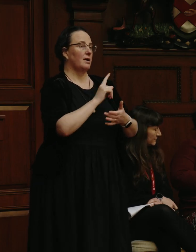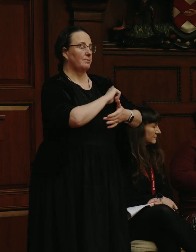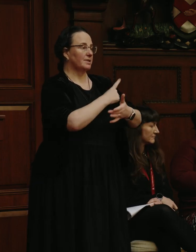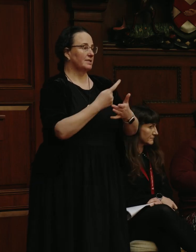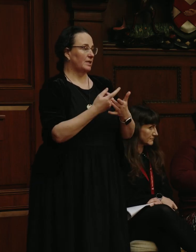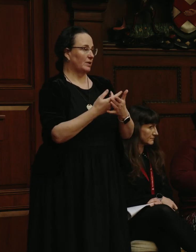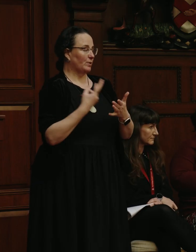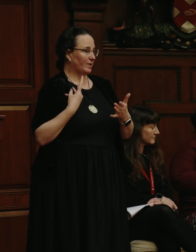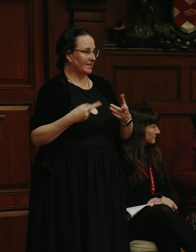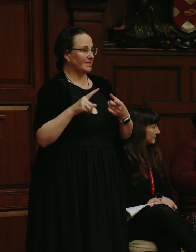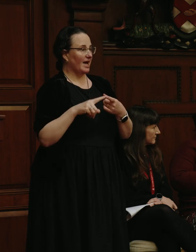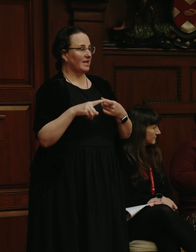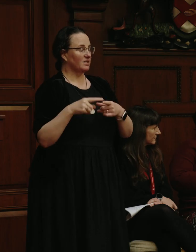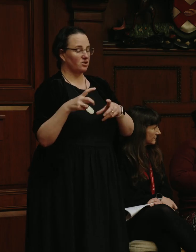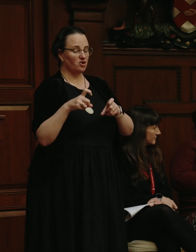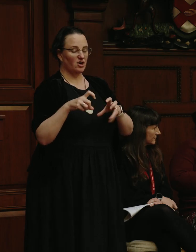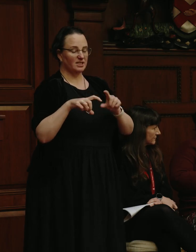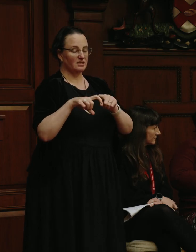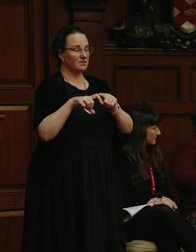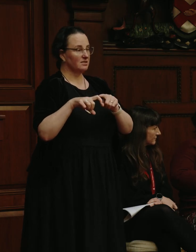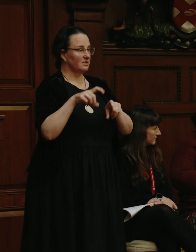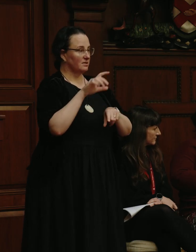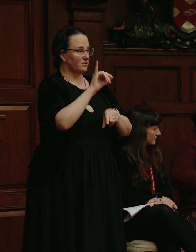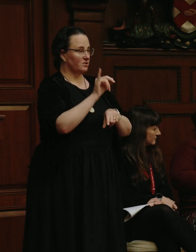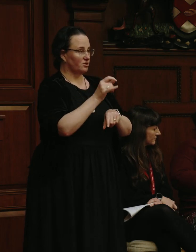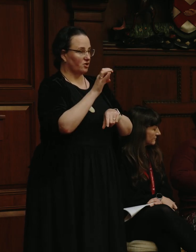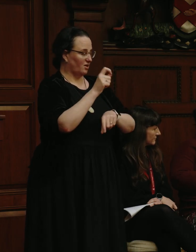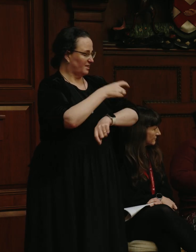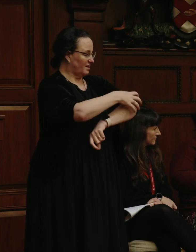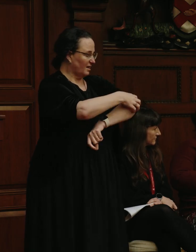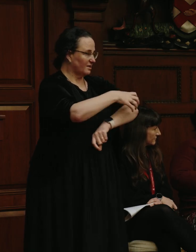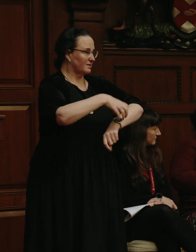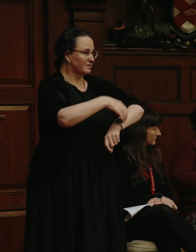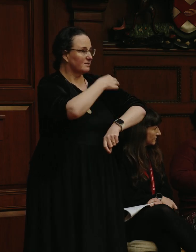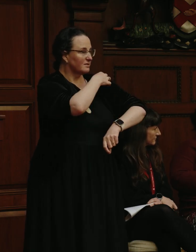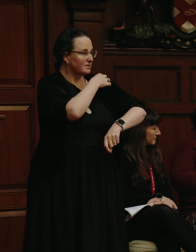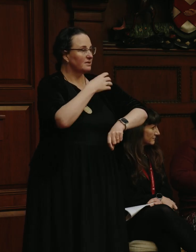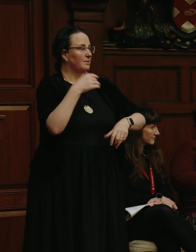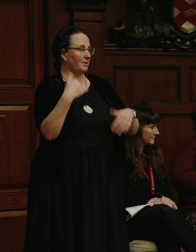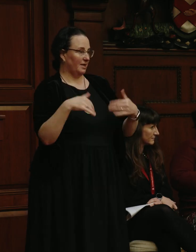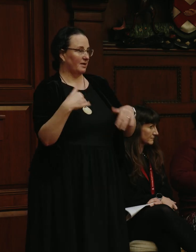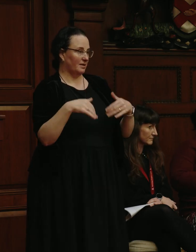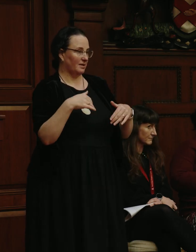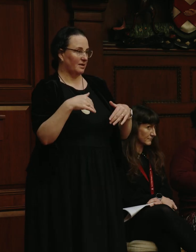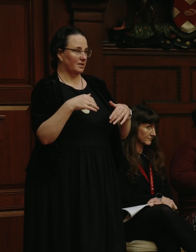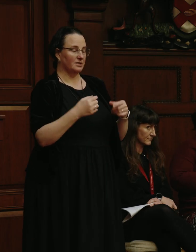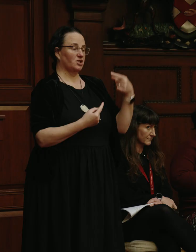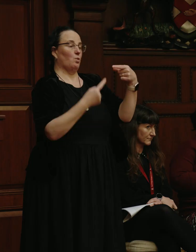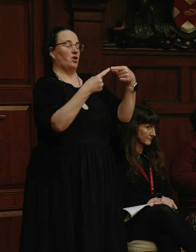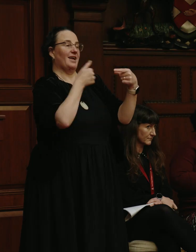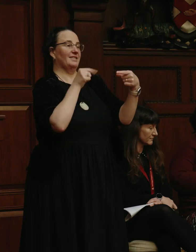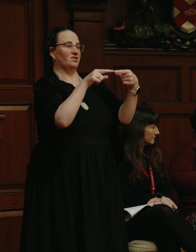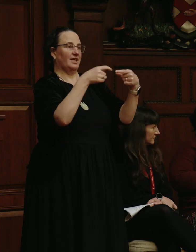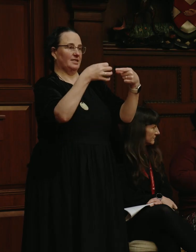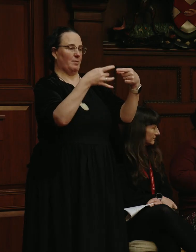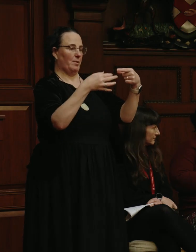as well can kind of link in. So there are many things. Most likely it's not one thing, it's likely to be multifactorial or lots of